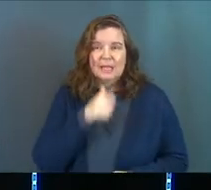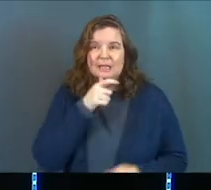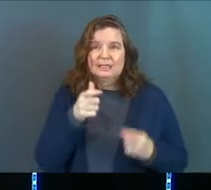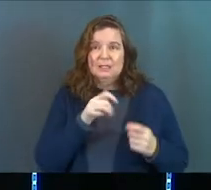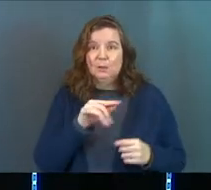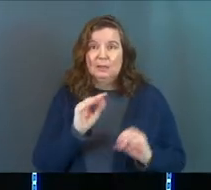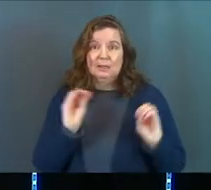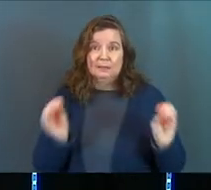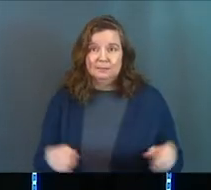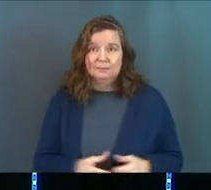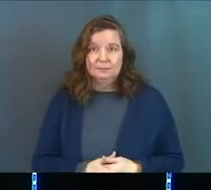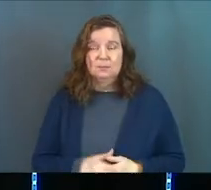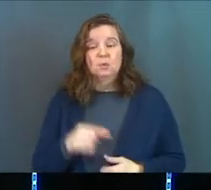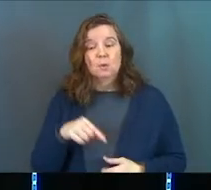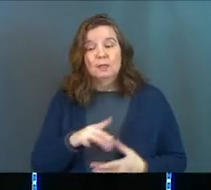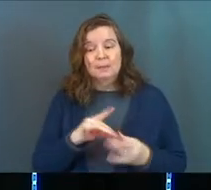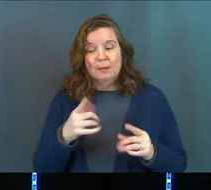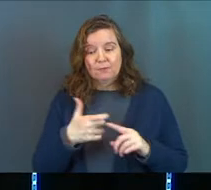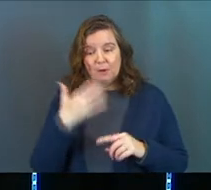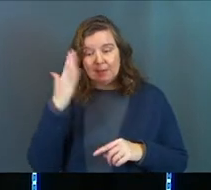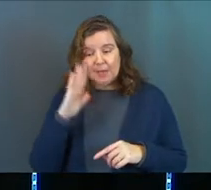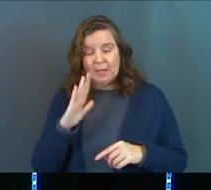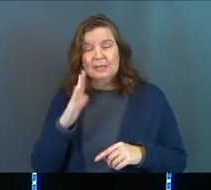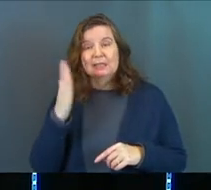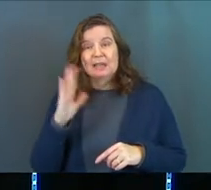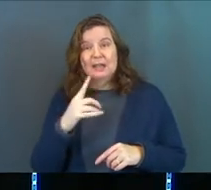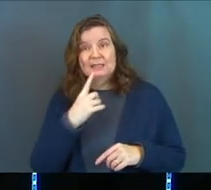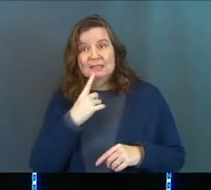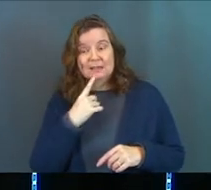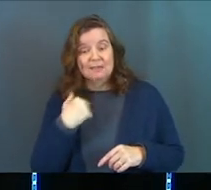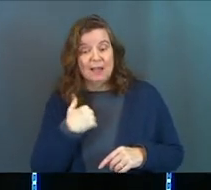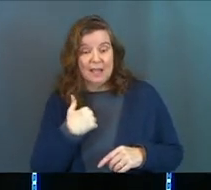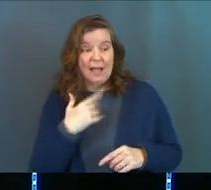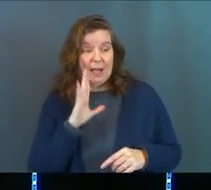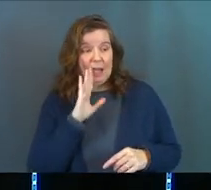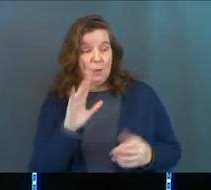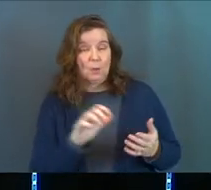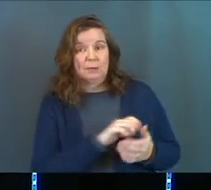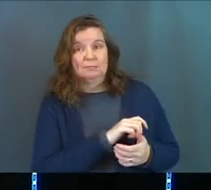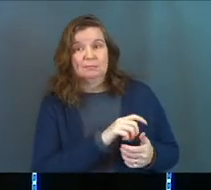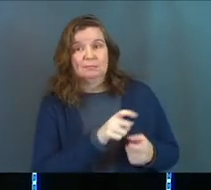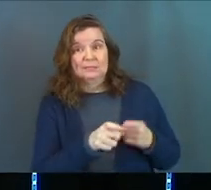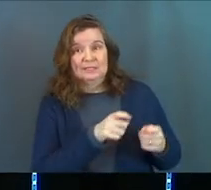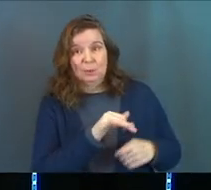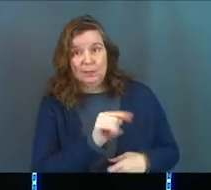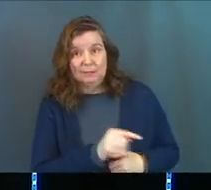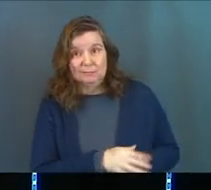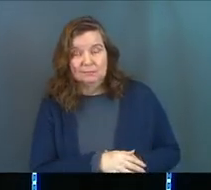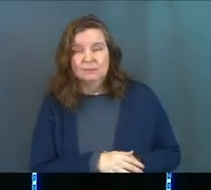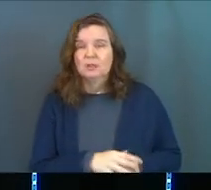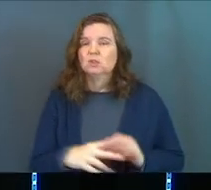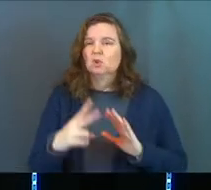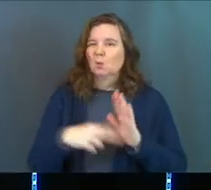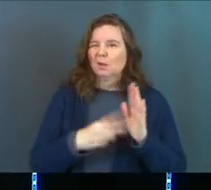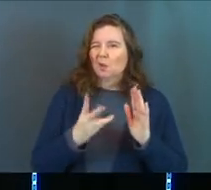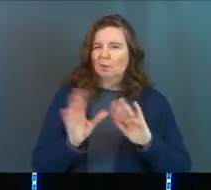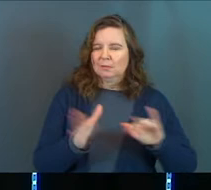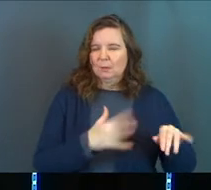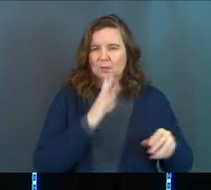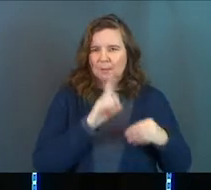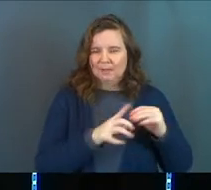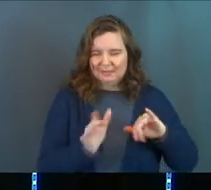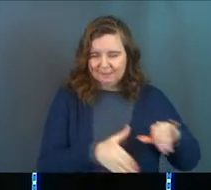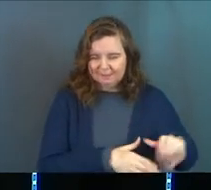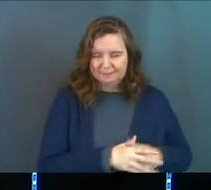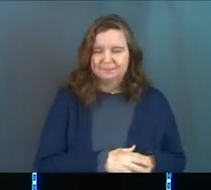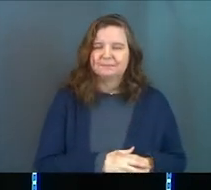deal with it. And so this message from God is that God saying, I'm going to deal with it. But hey, read that on your own. That's not what we're talking